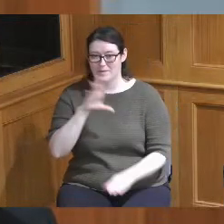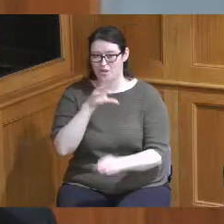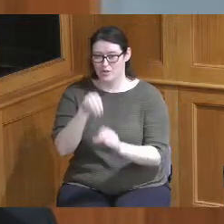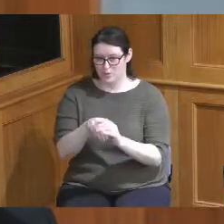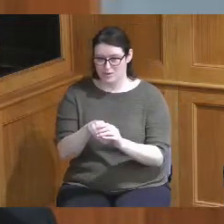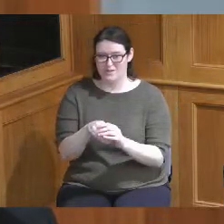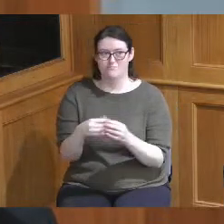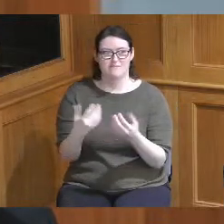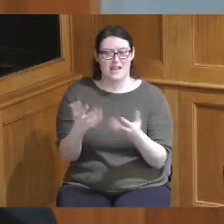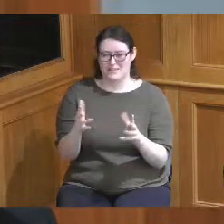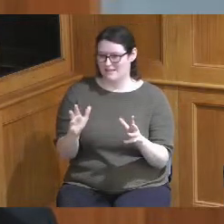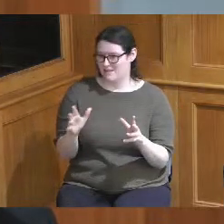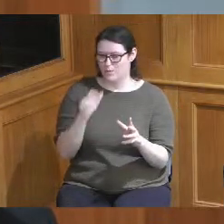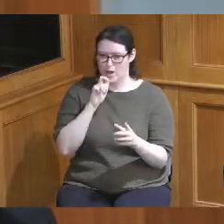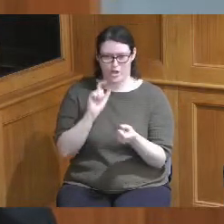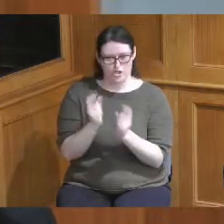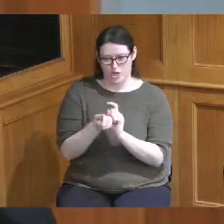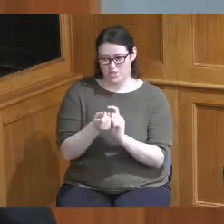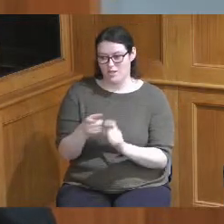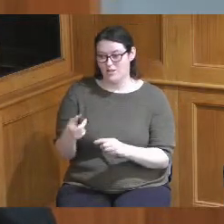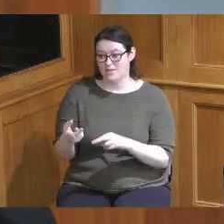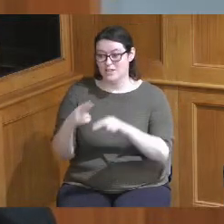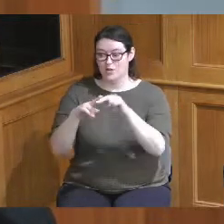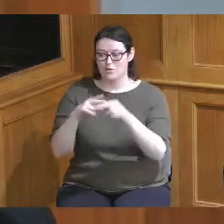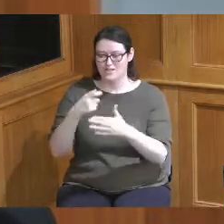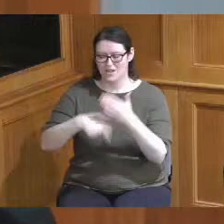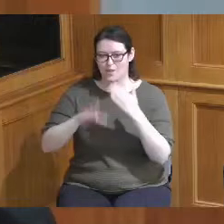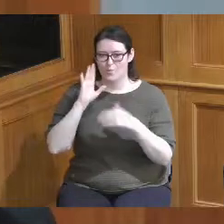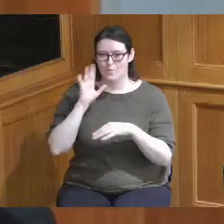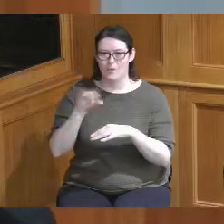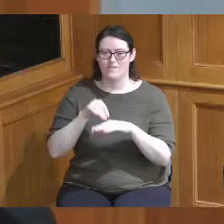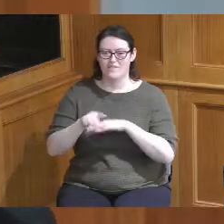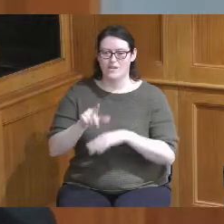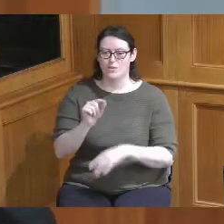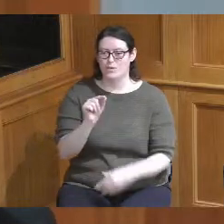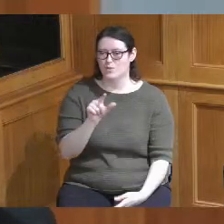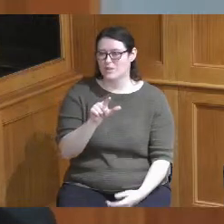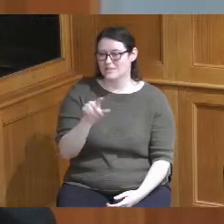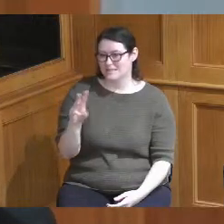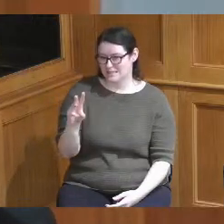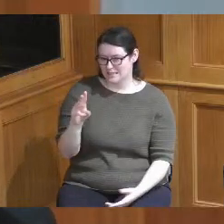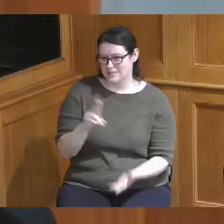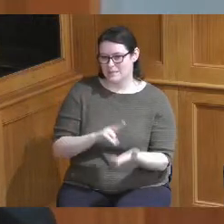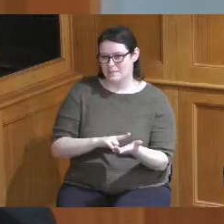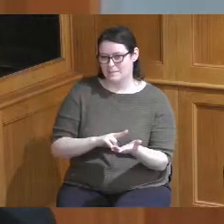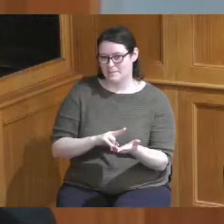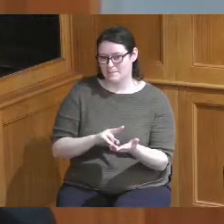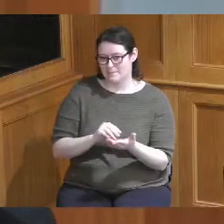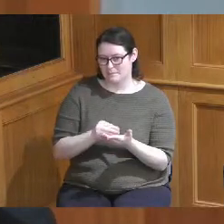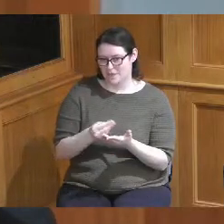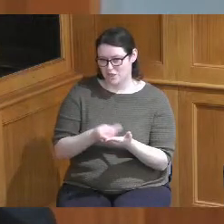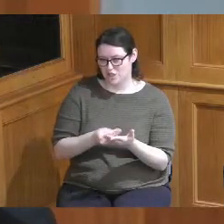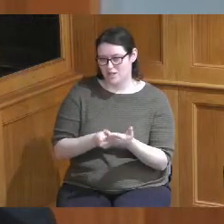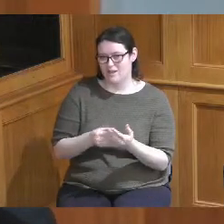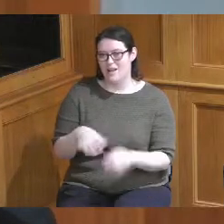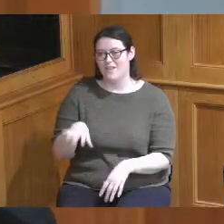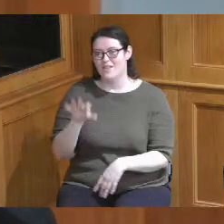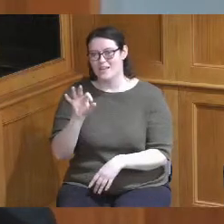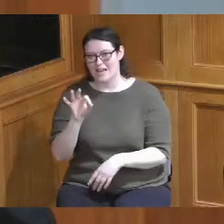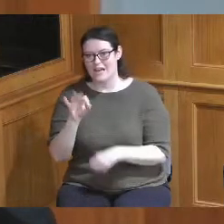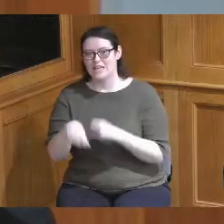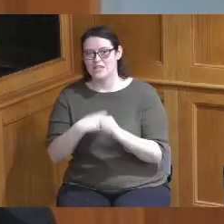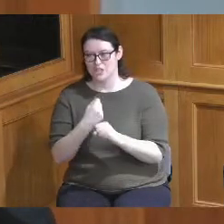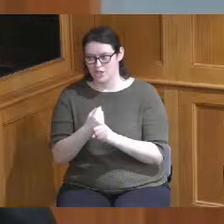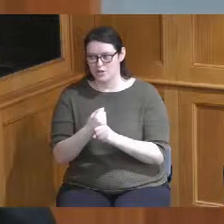as is. The increase in cost really takes effect with the 2026 budget and for the 9 years from then on of the contract at